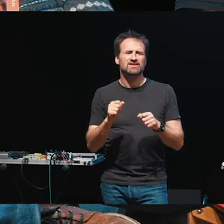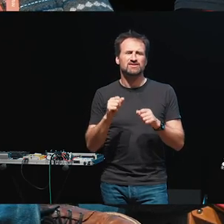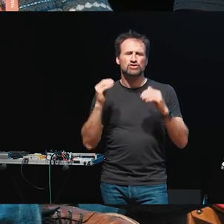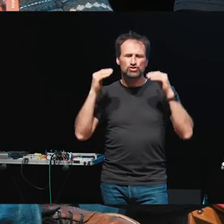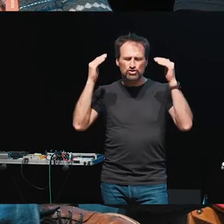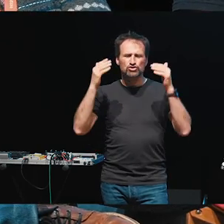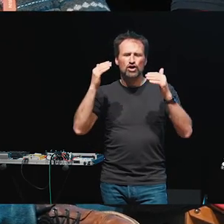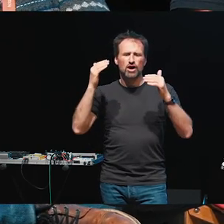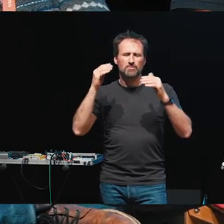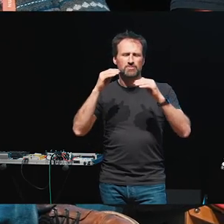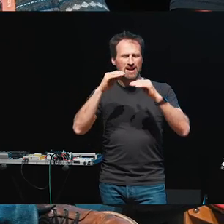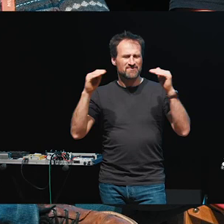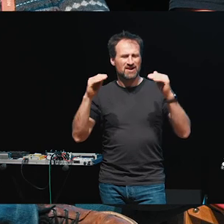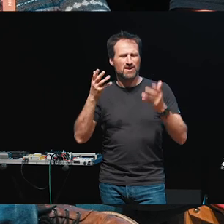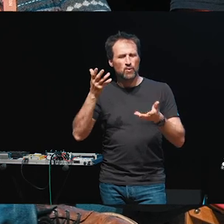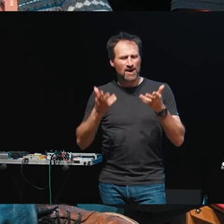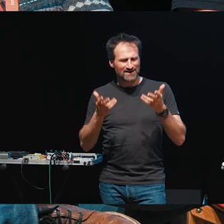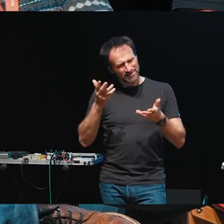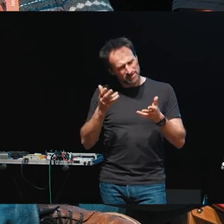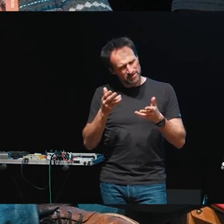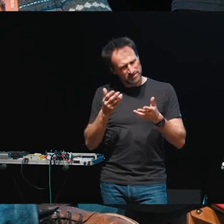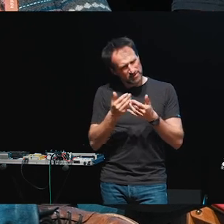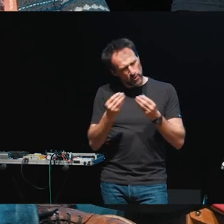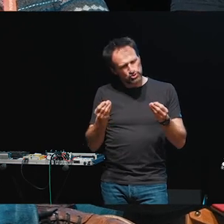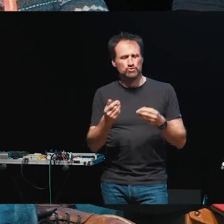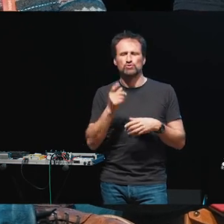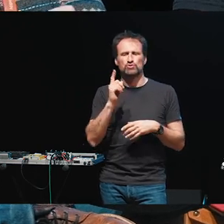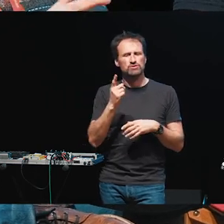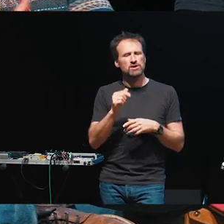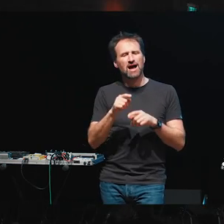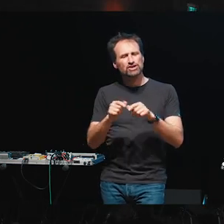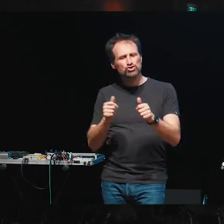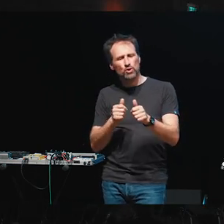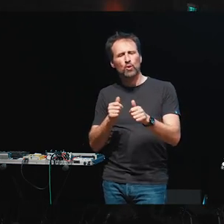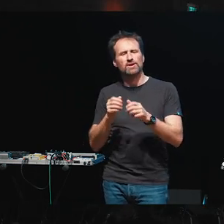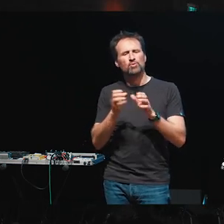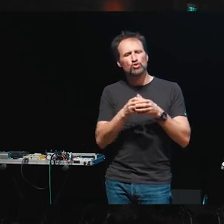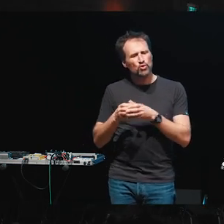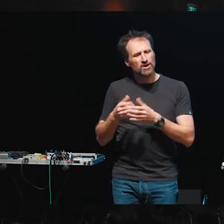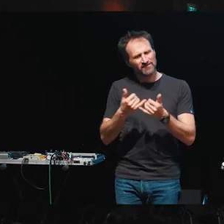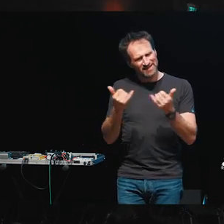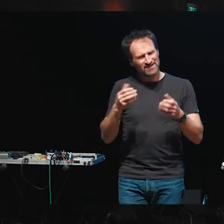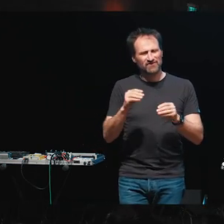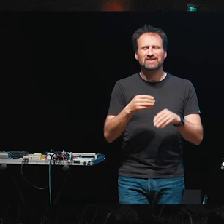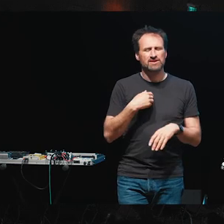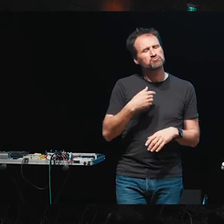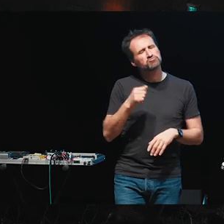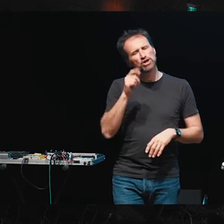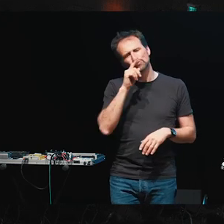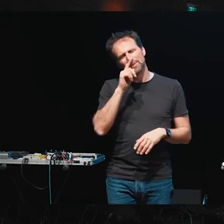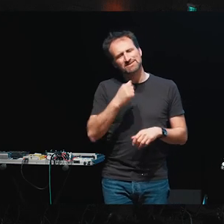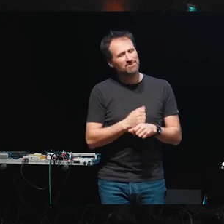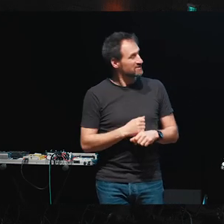top-level await stuff and asynchronous modules, and yeah, it was a lot of fun. Yeah, I was really excited about all this